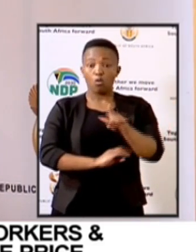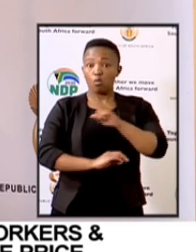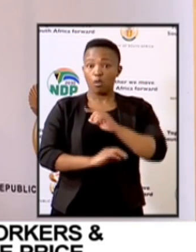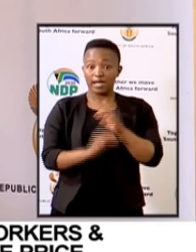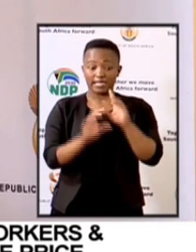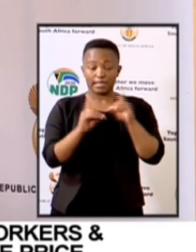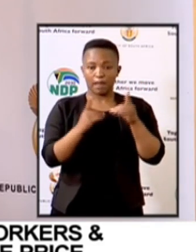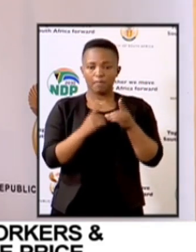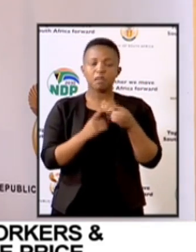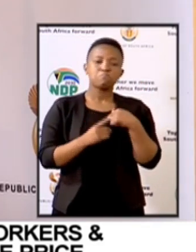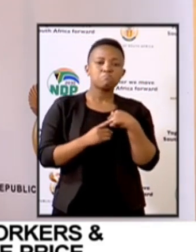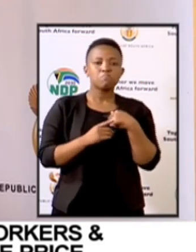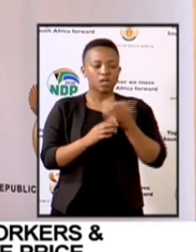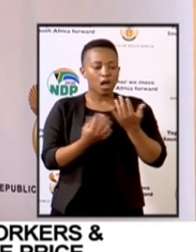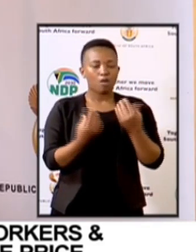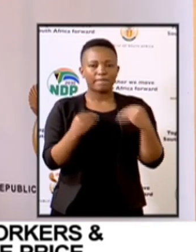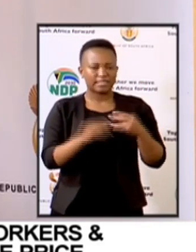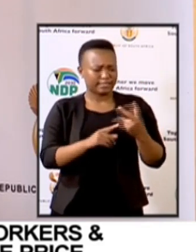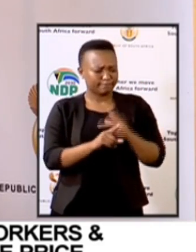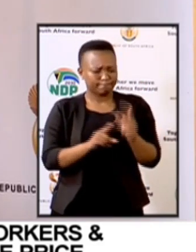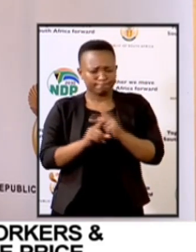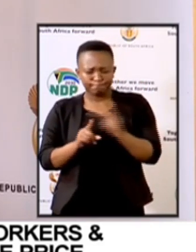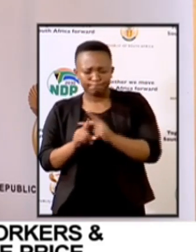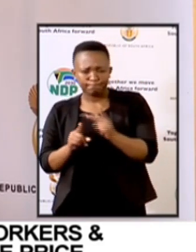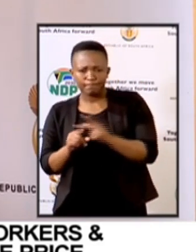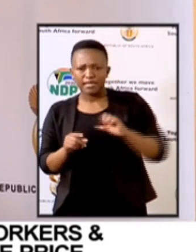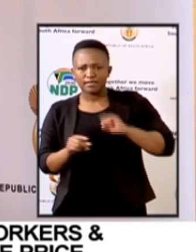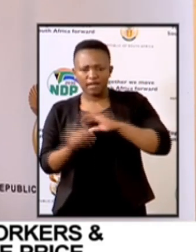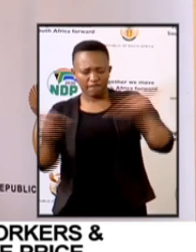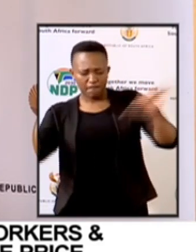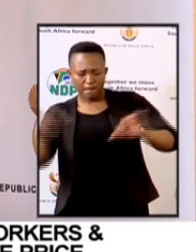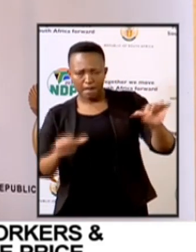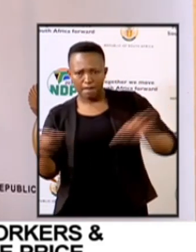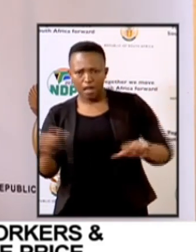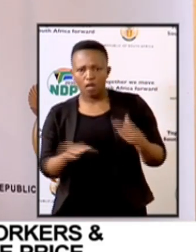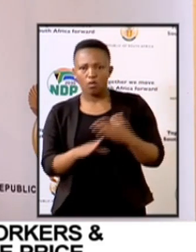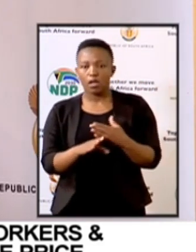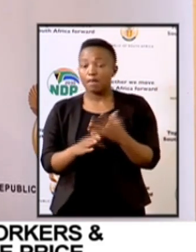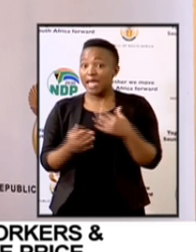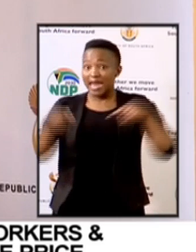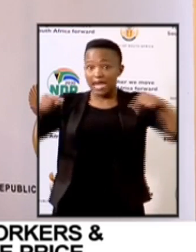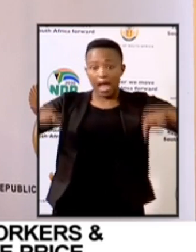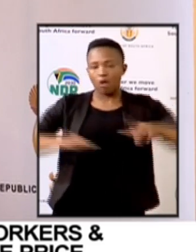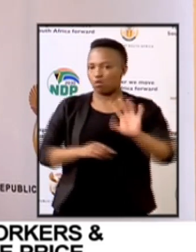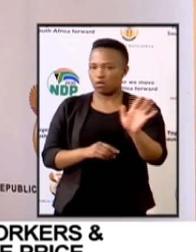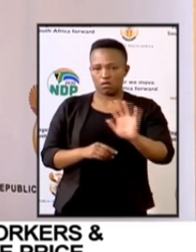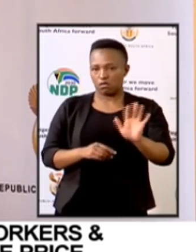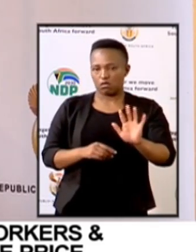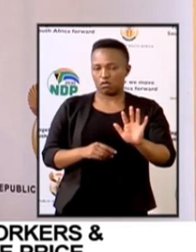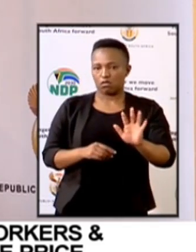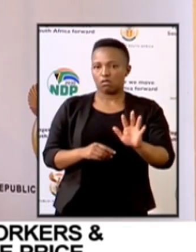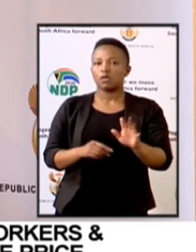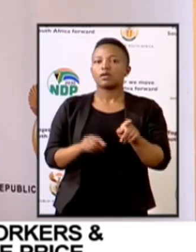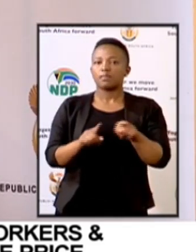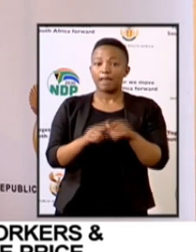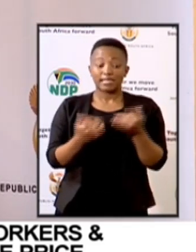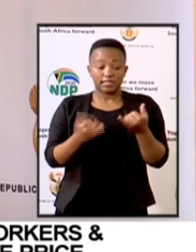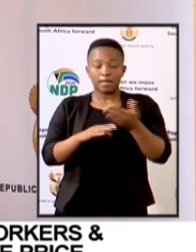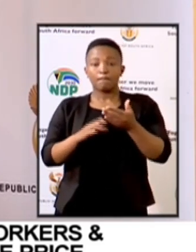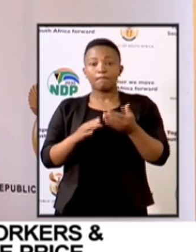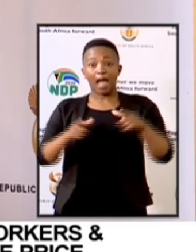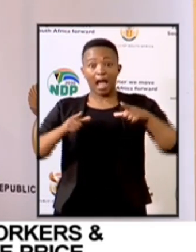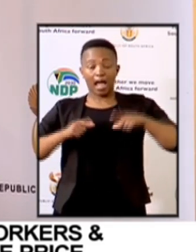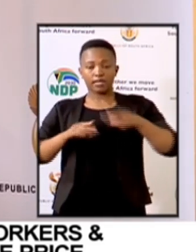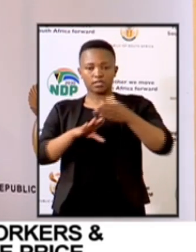the opening and return of employees, which is not now, a thorough cleaning of